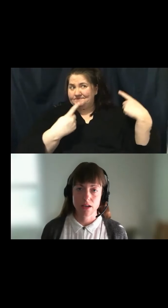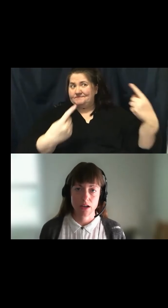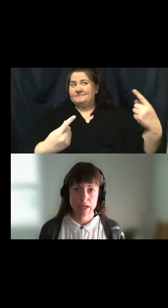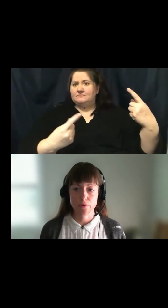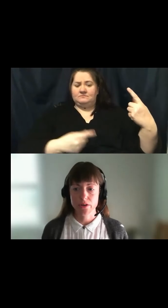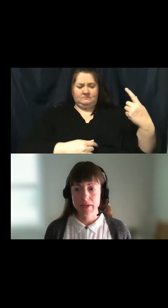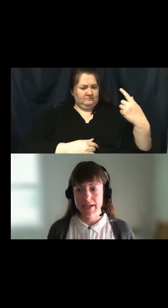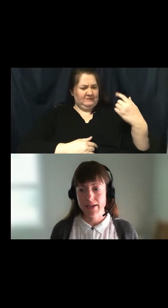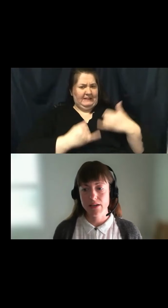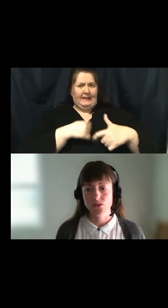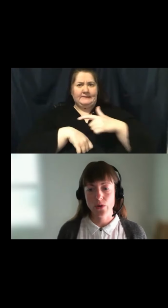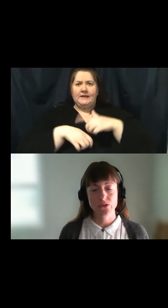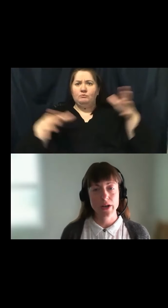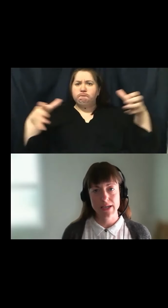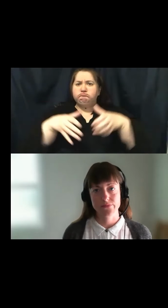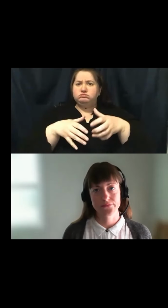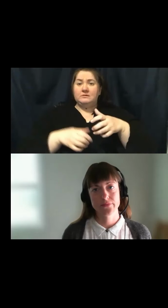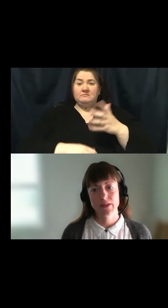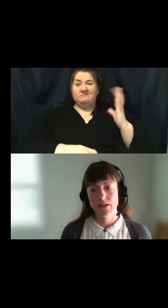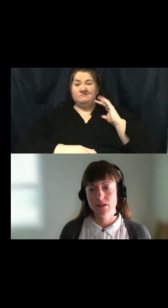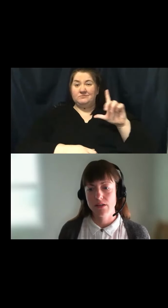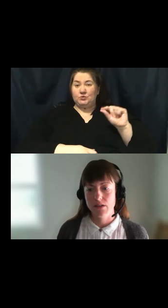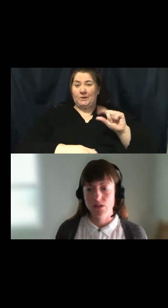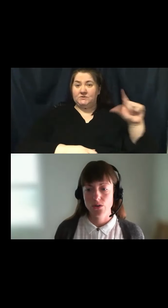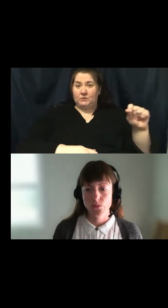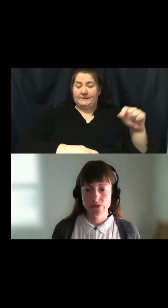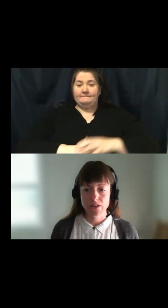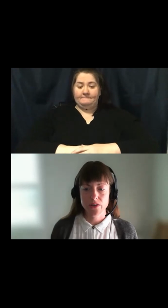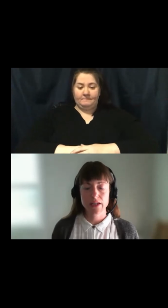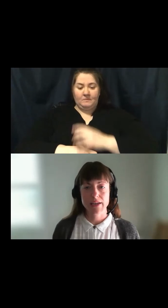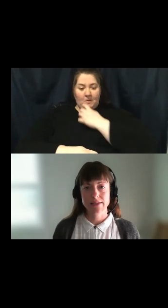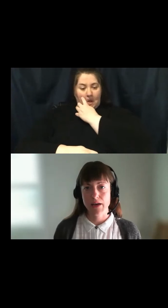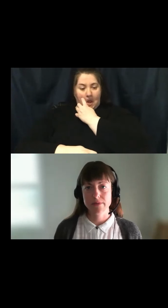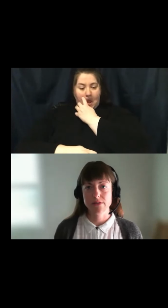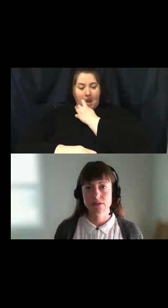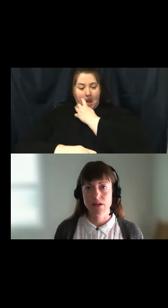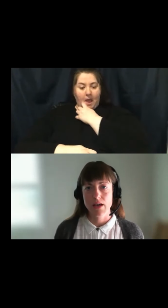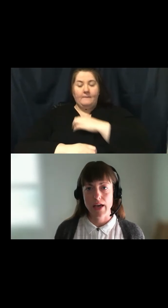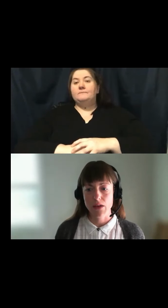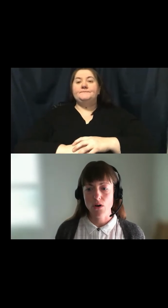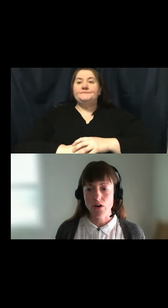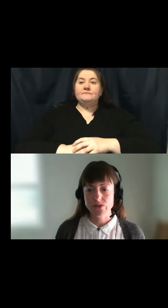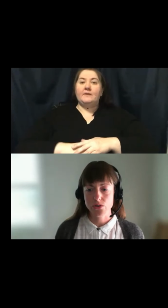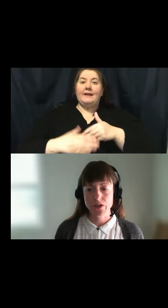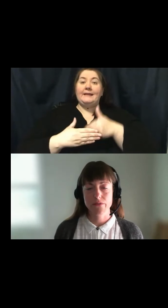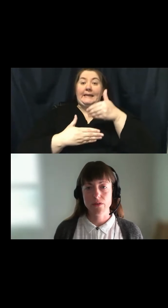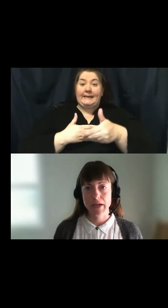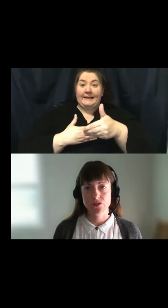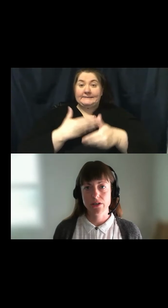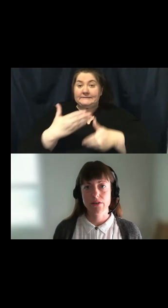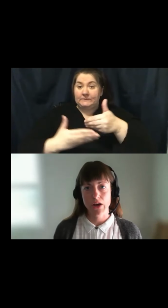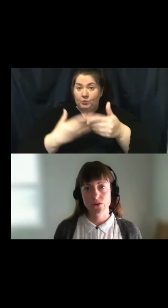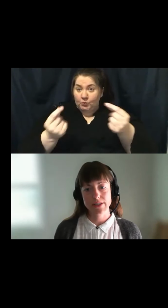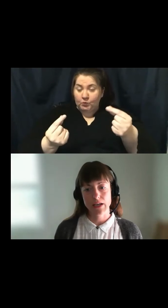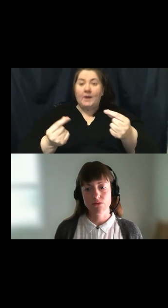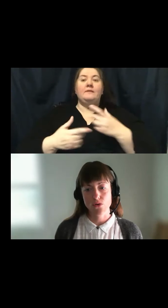last neighborhood meeting in 2020. We'll touch on the next steps, and then we'll also share